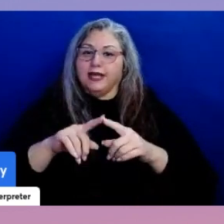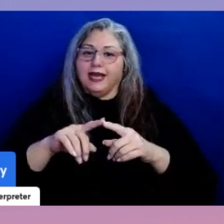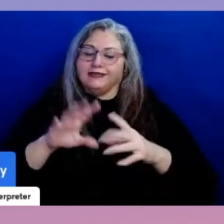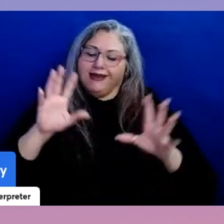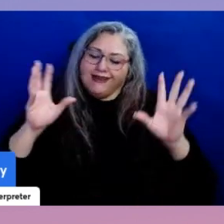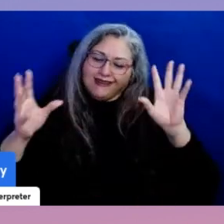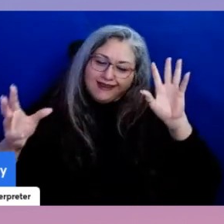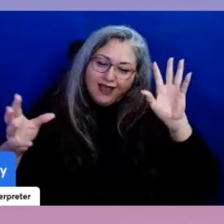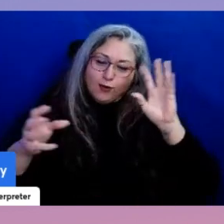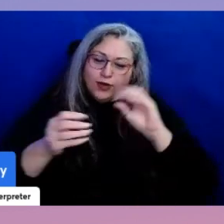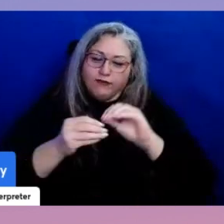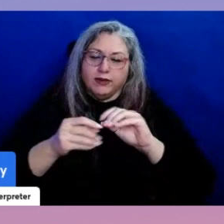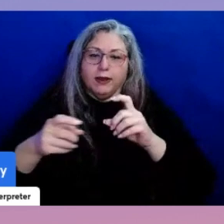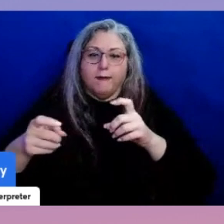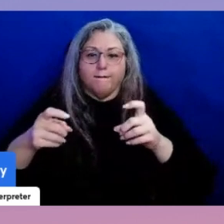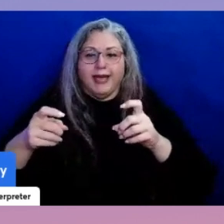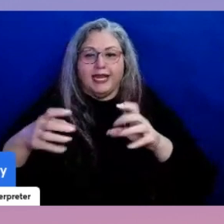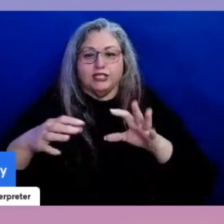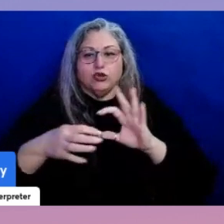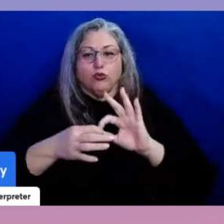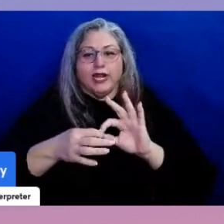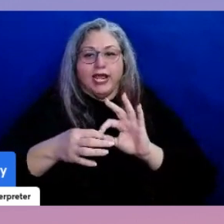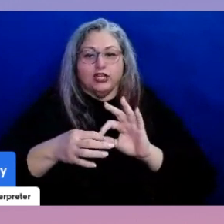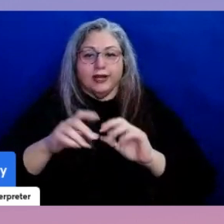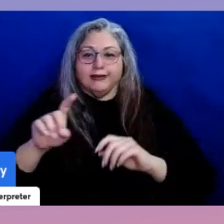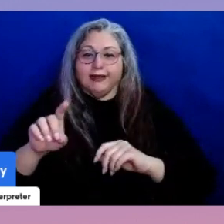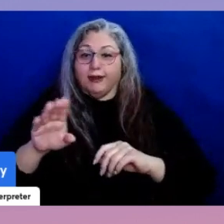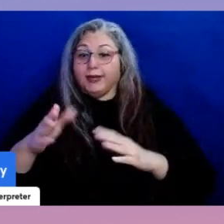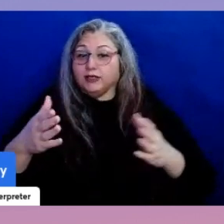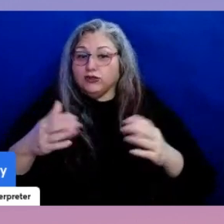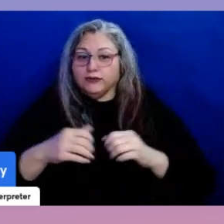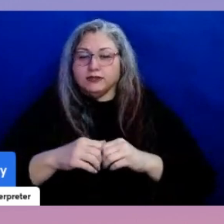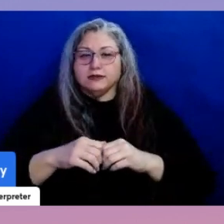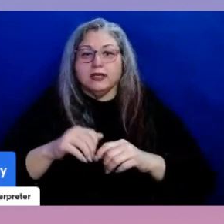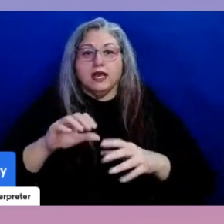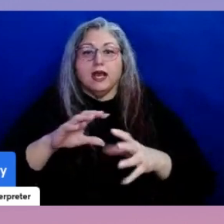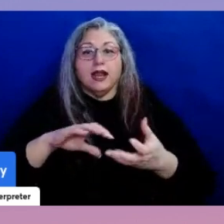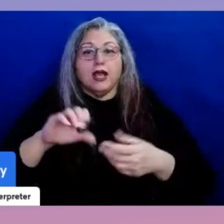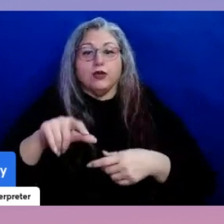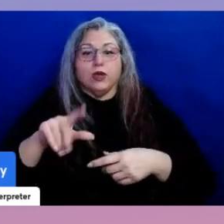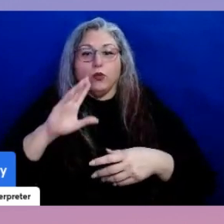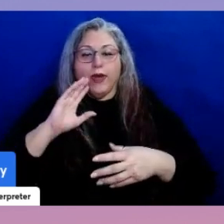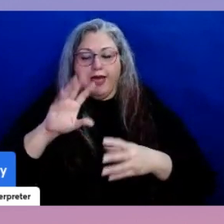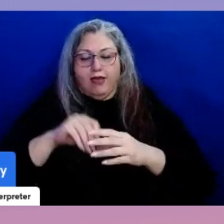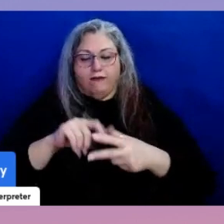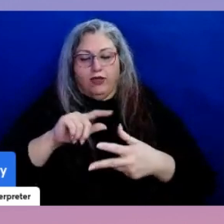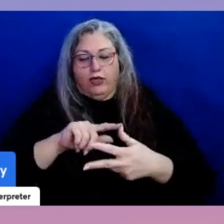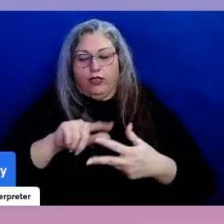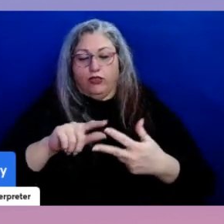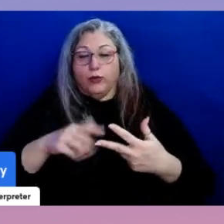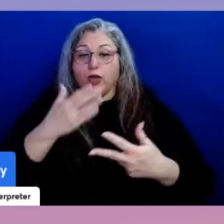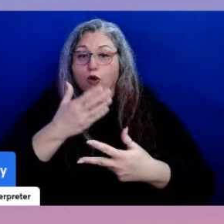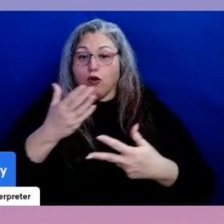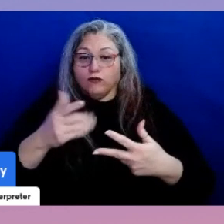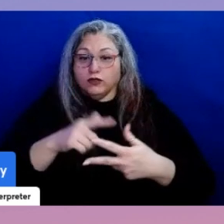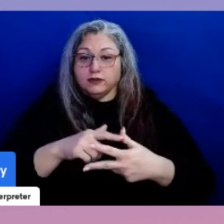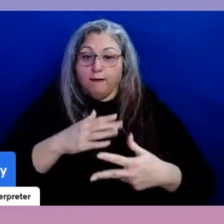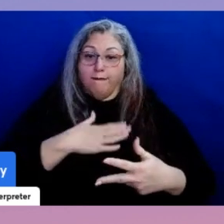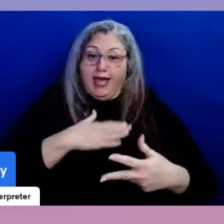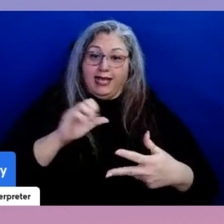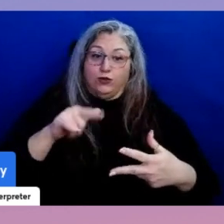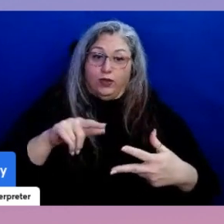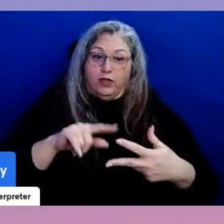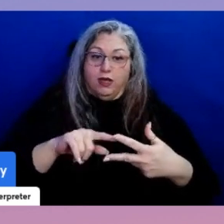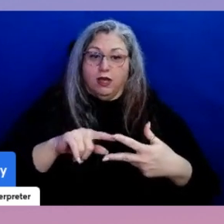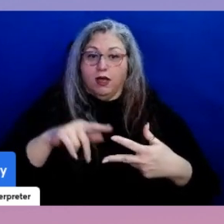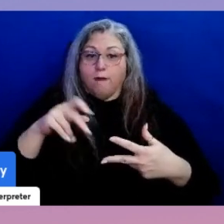managed relational database service. Cloud SQL encompasses three major offerings: MySQL, PostgreSQL,